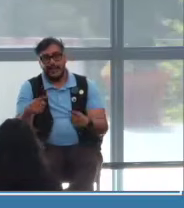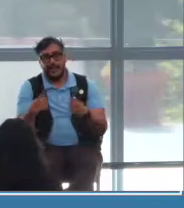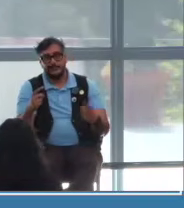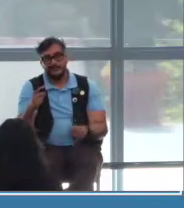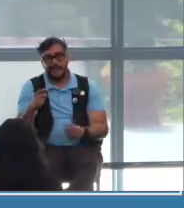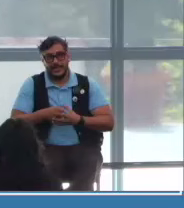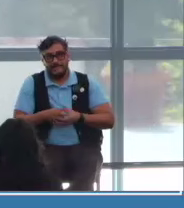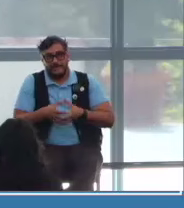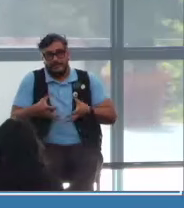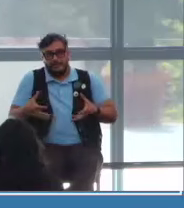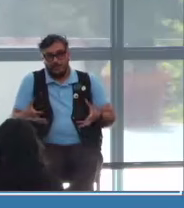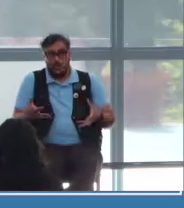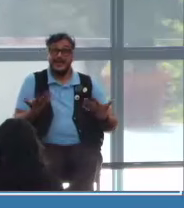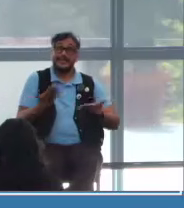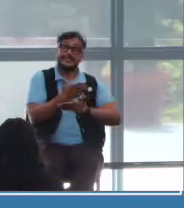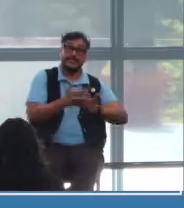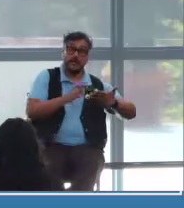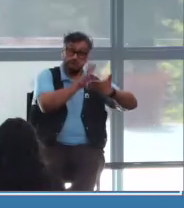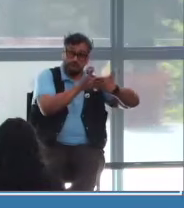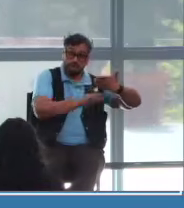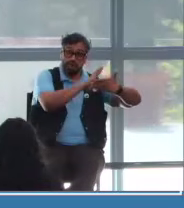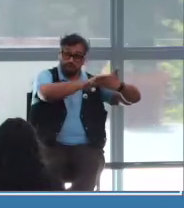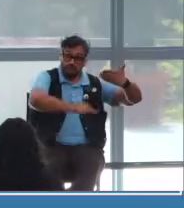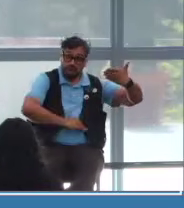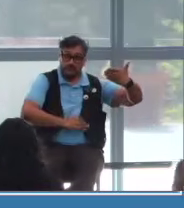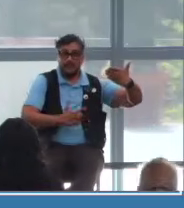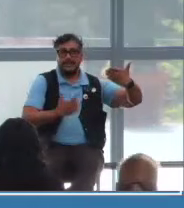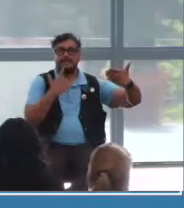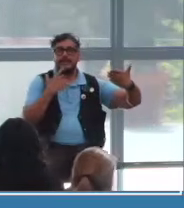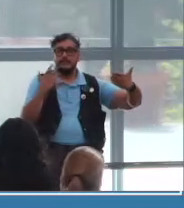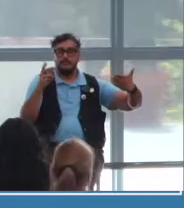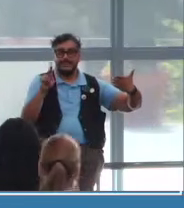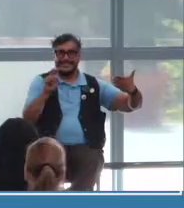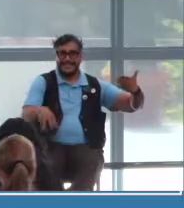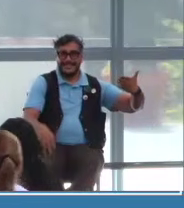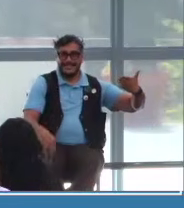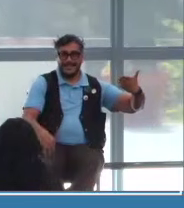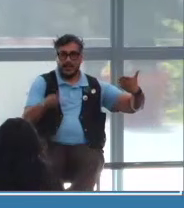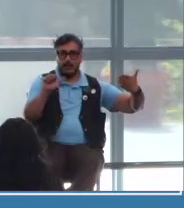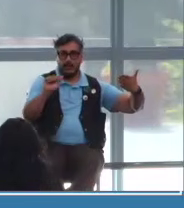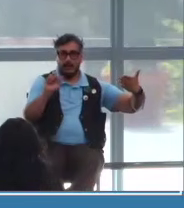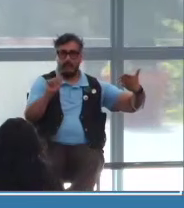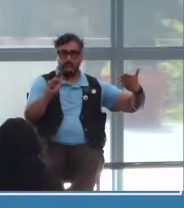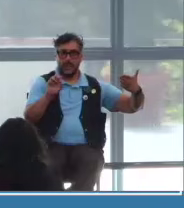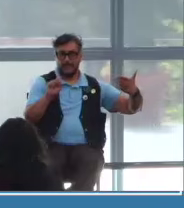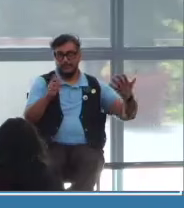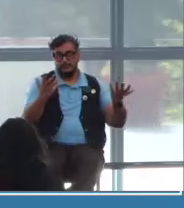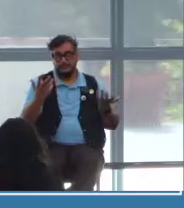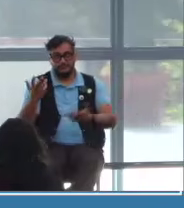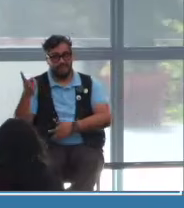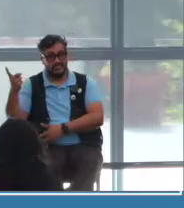few papers suggesting that, let's say, osteoarthritis of the knee responds to it. Okay,